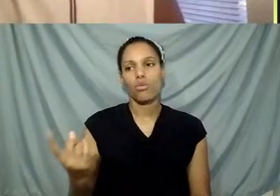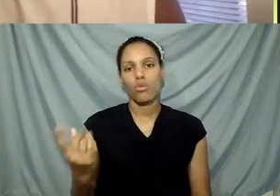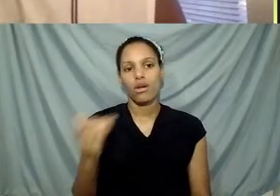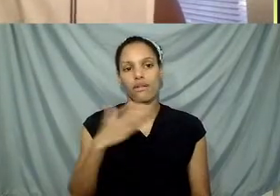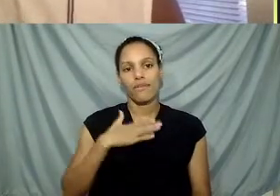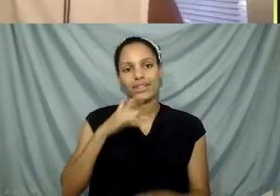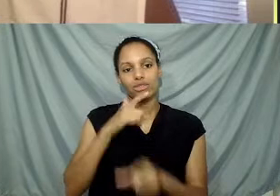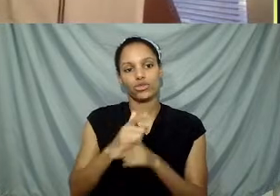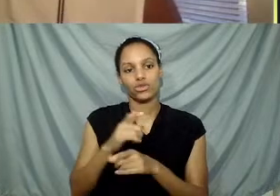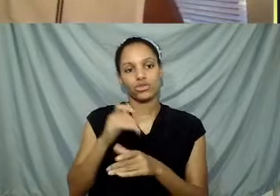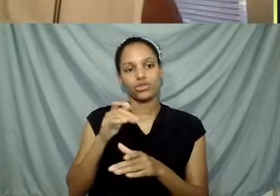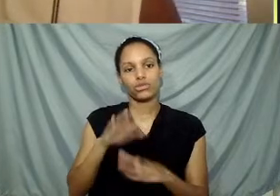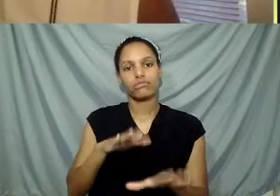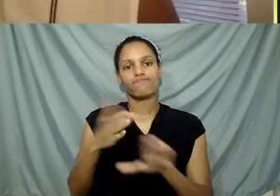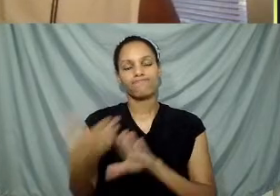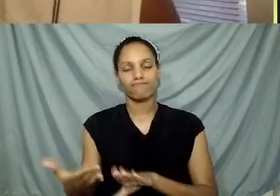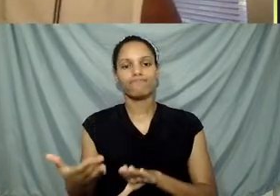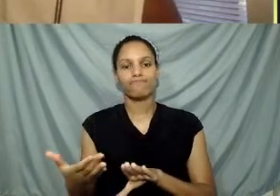She passed in